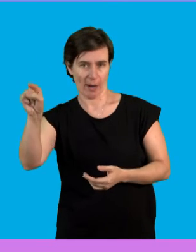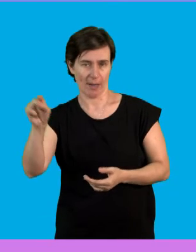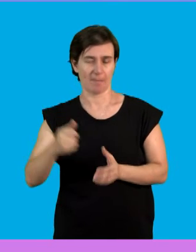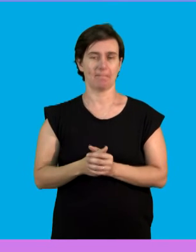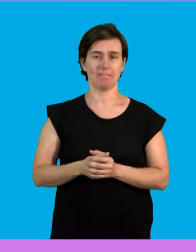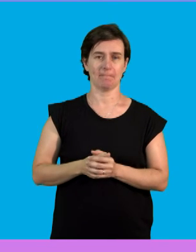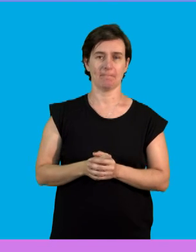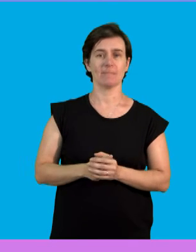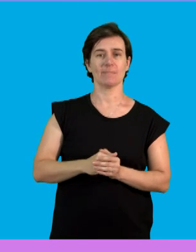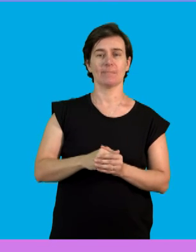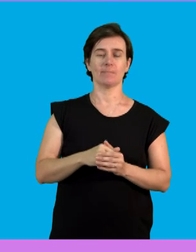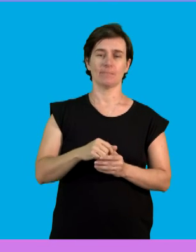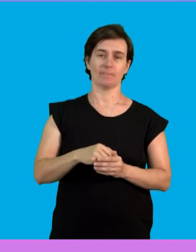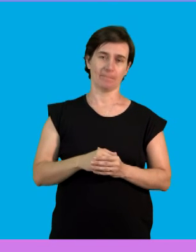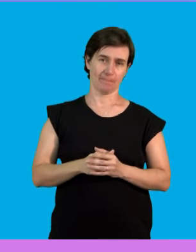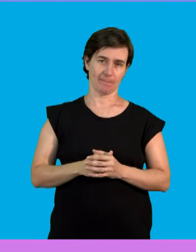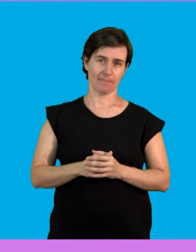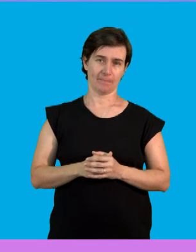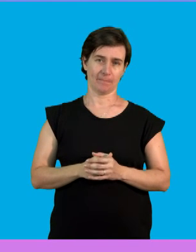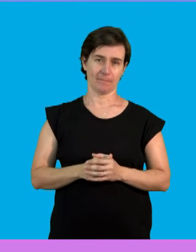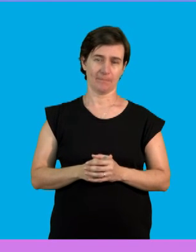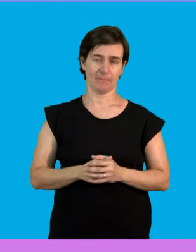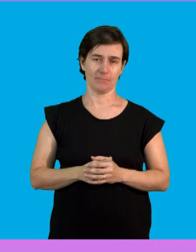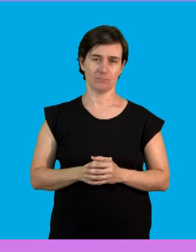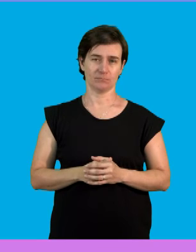squared because it's surface area.